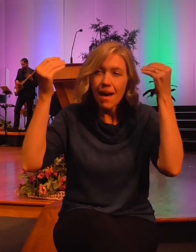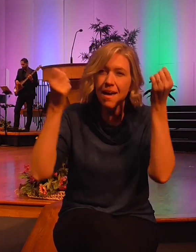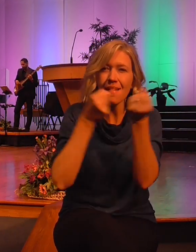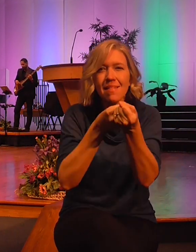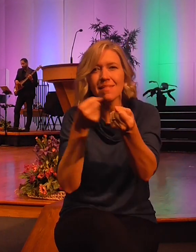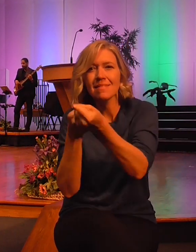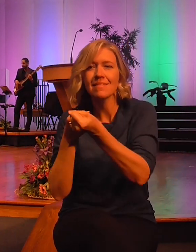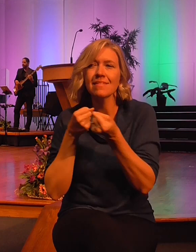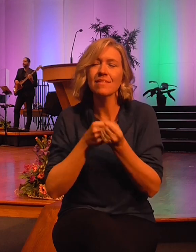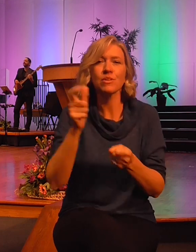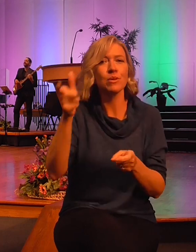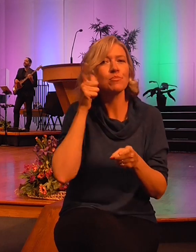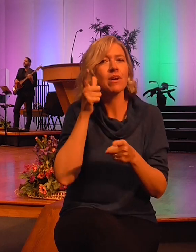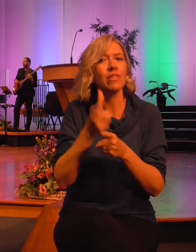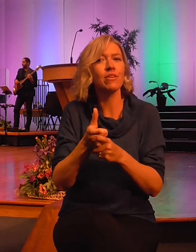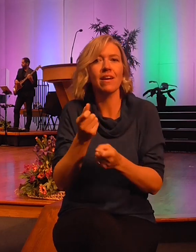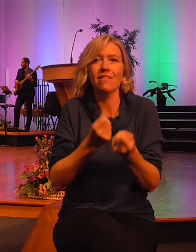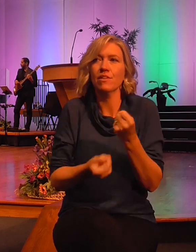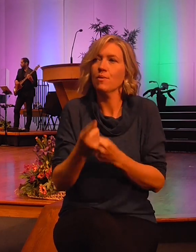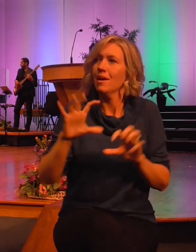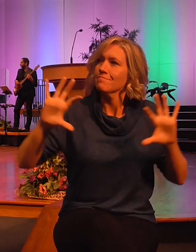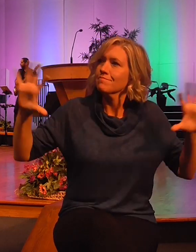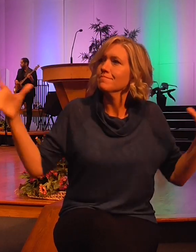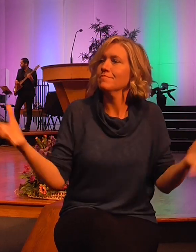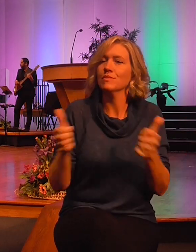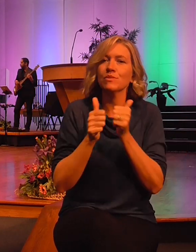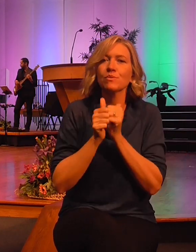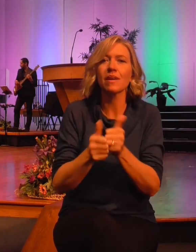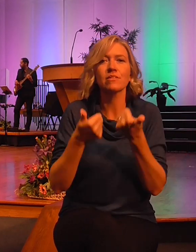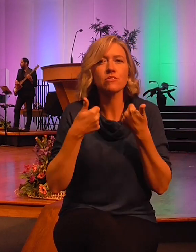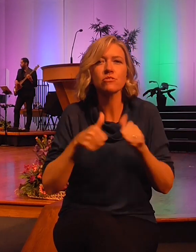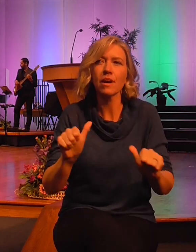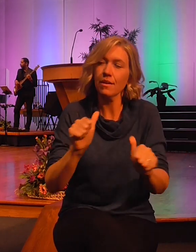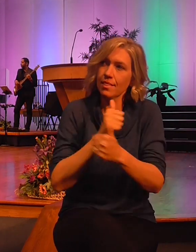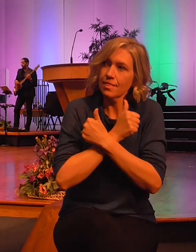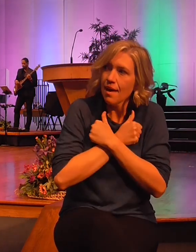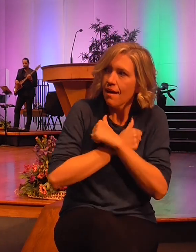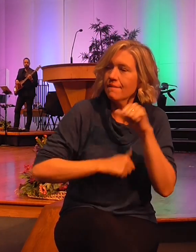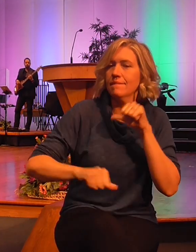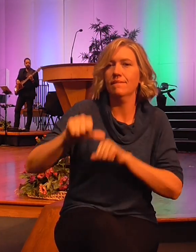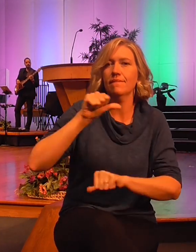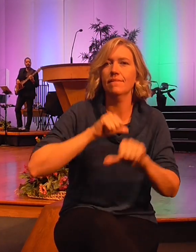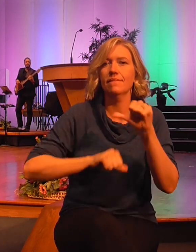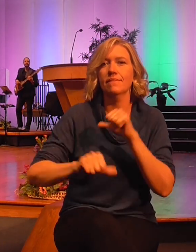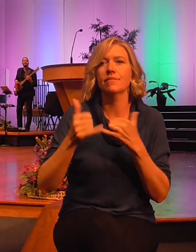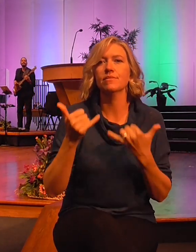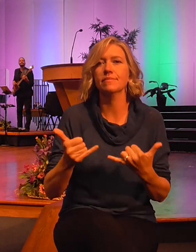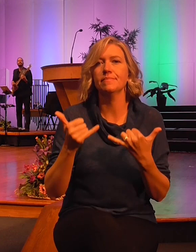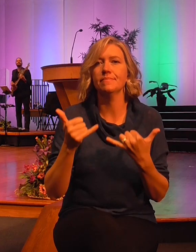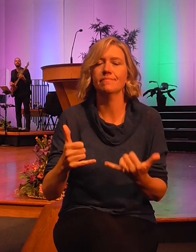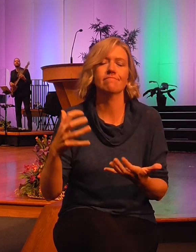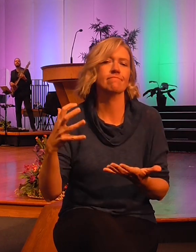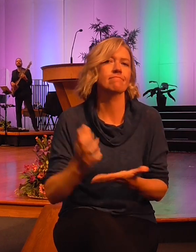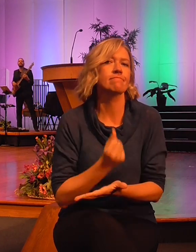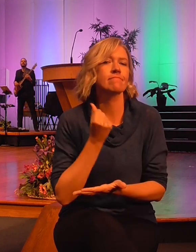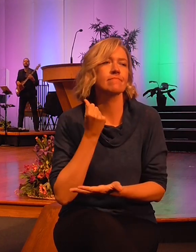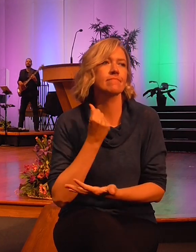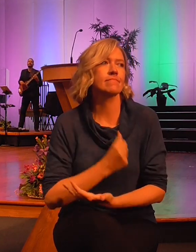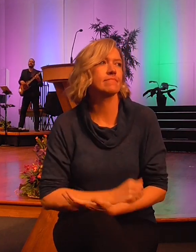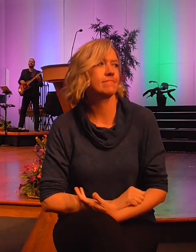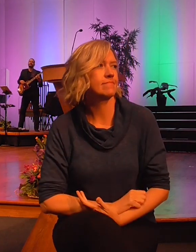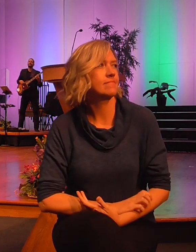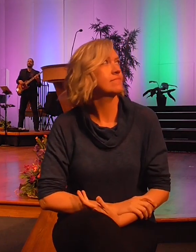Smile on your brother, everybody get together, try and love one another right